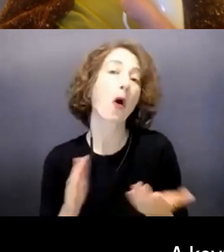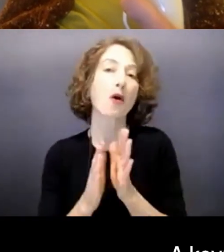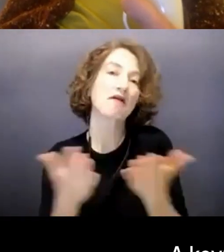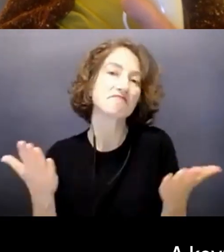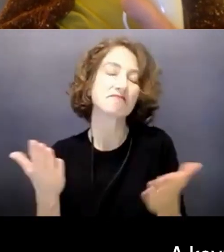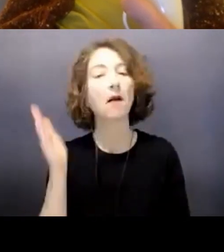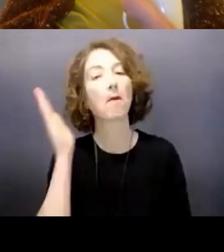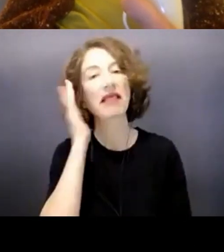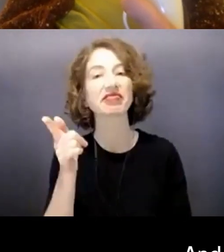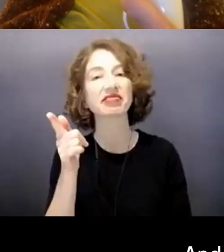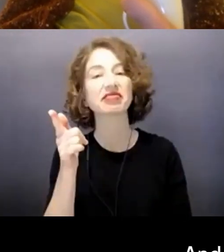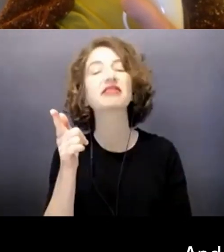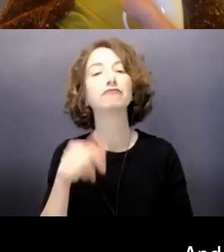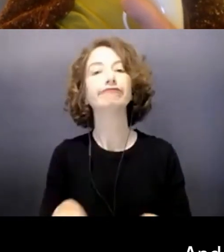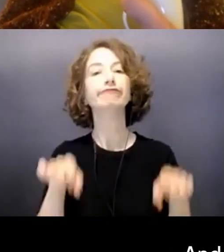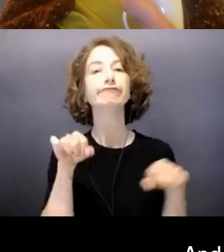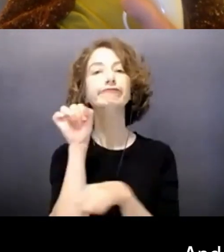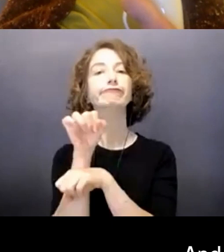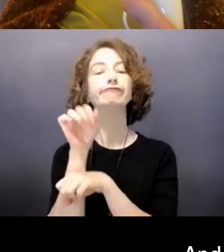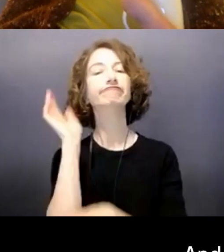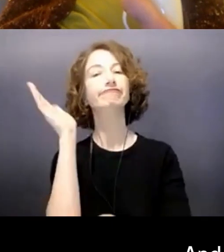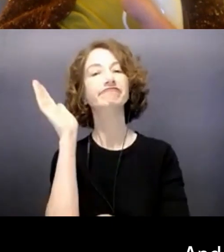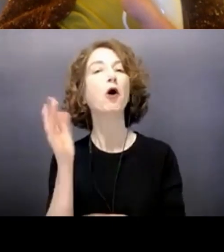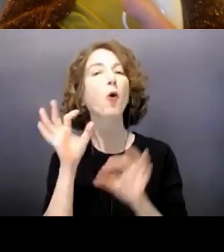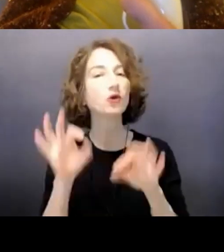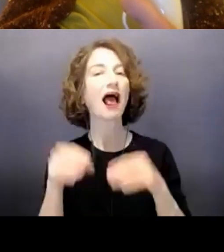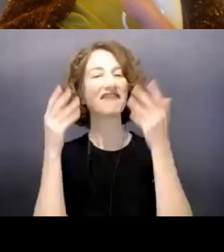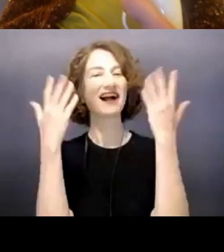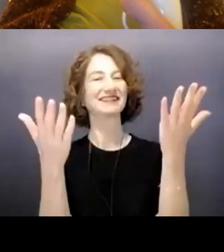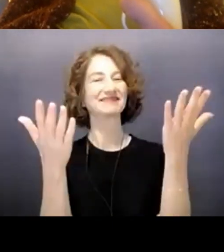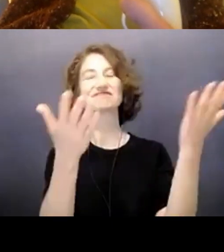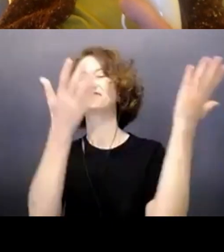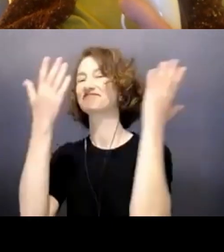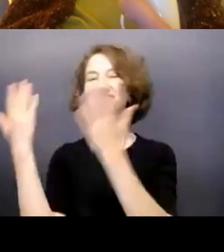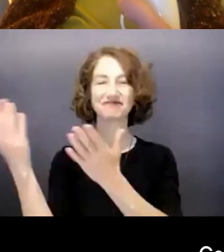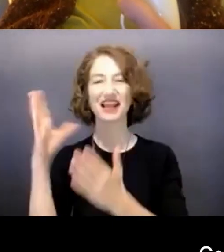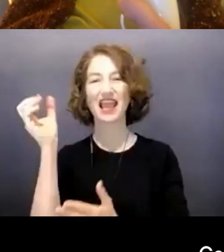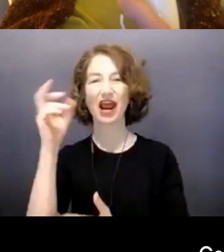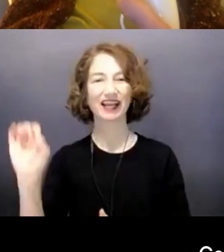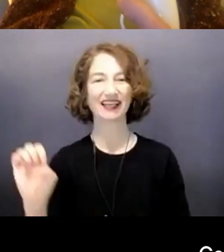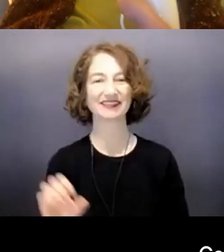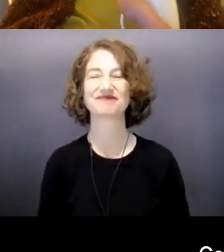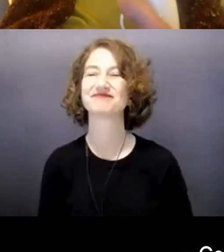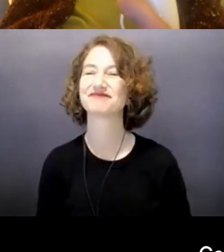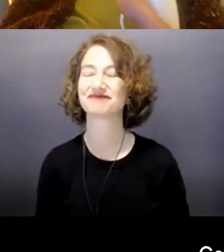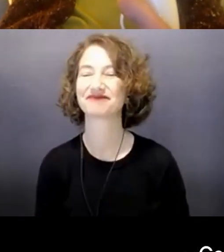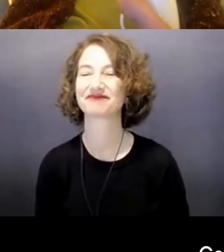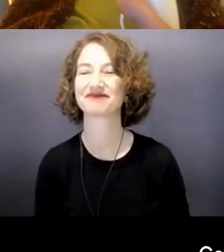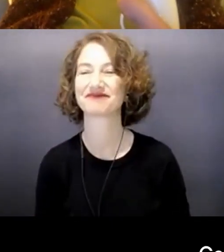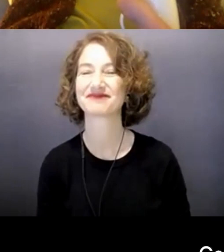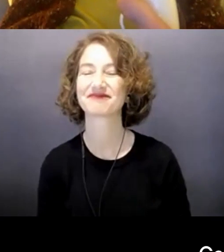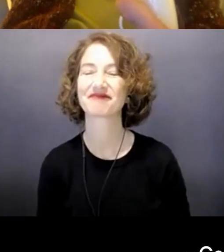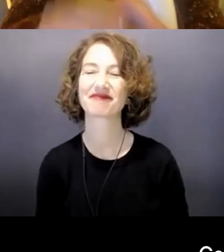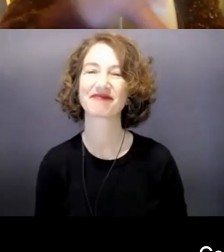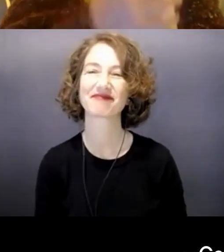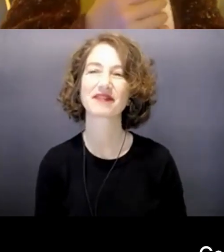good place to start. And with that, I'm going to hand over to Carrie. All right, so in thinking about